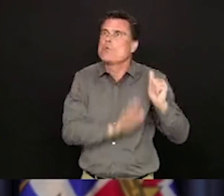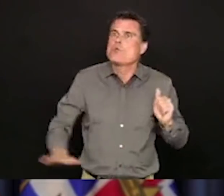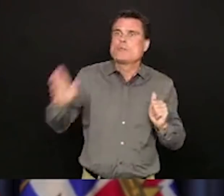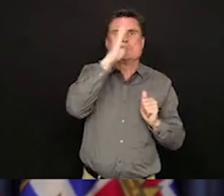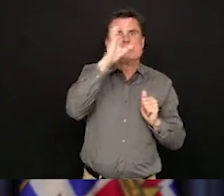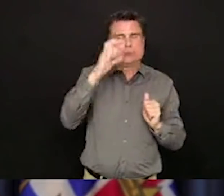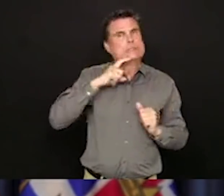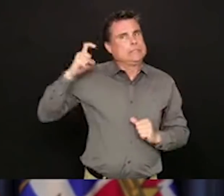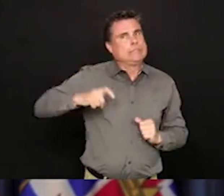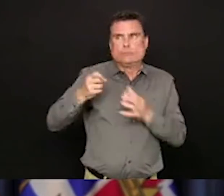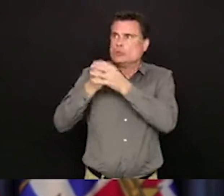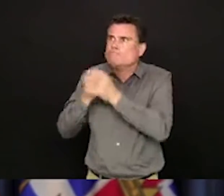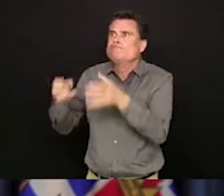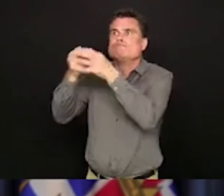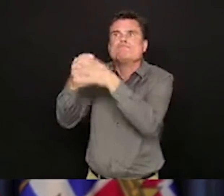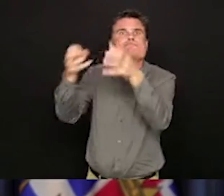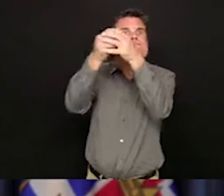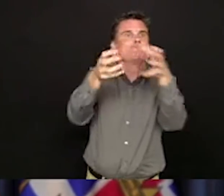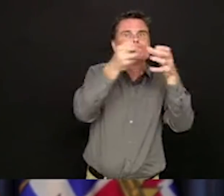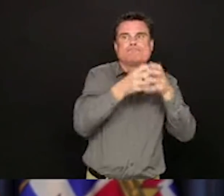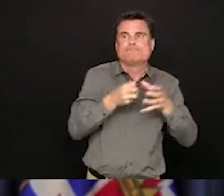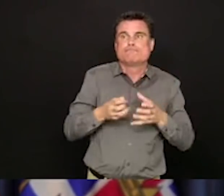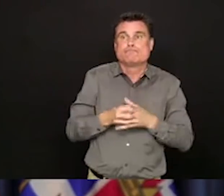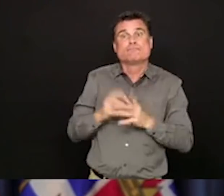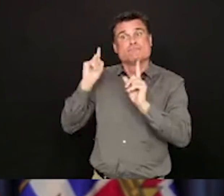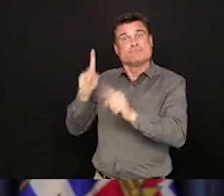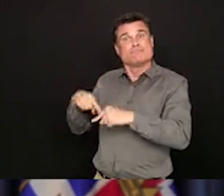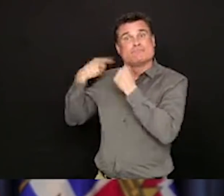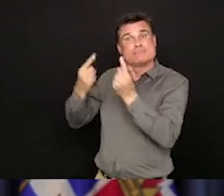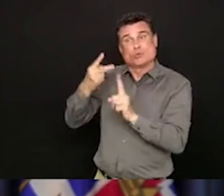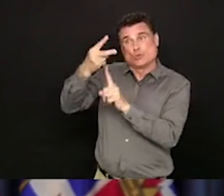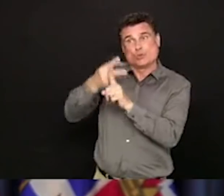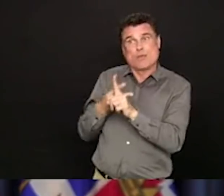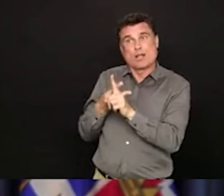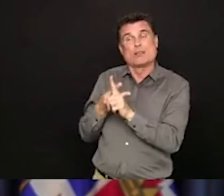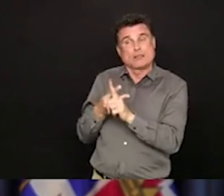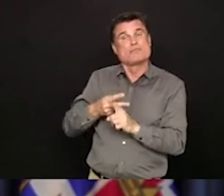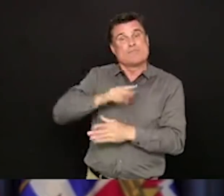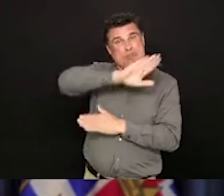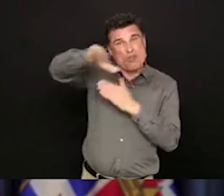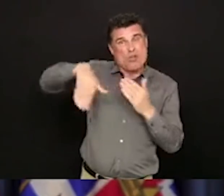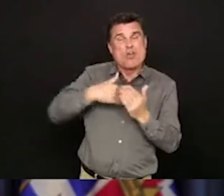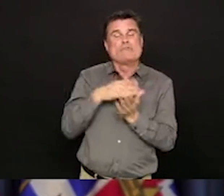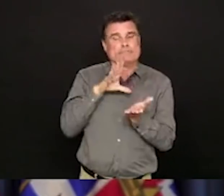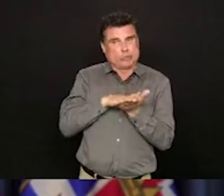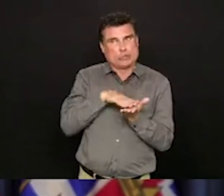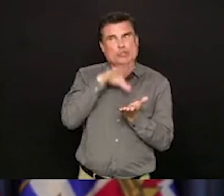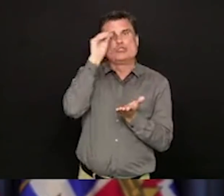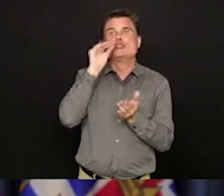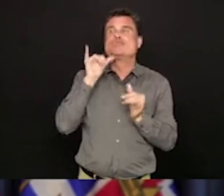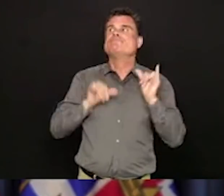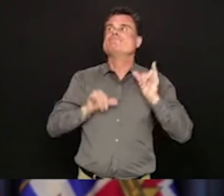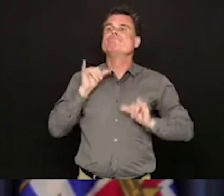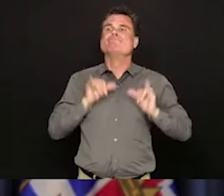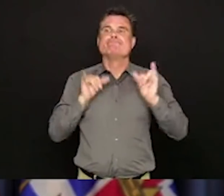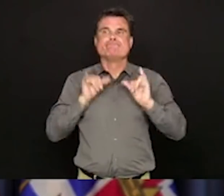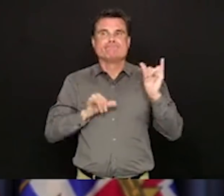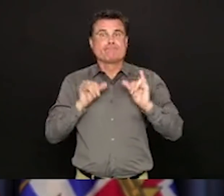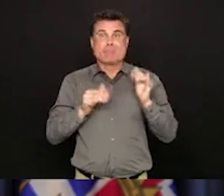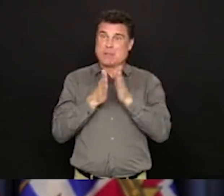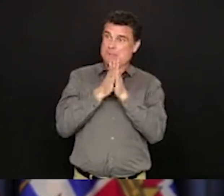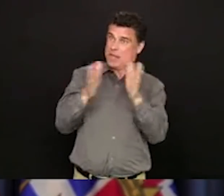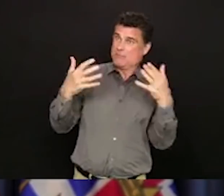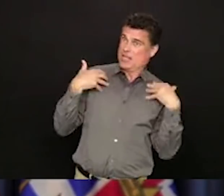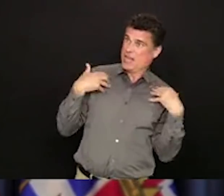care is to everyone, and we're going to continue to make these efforts. And as you saw earlier this week in Castlegar, in Vernon, and Abbotsford,